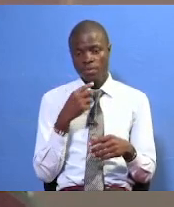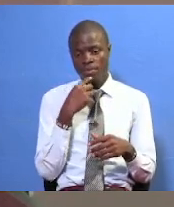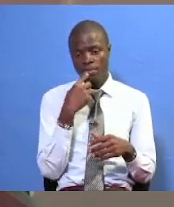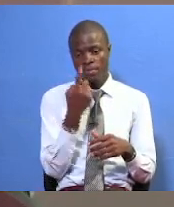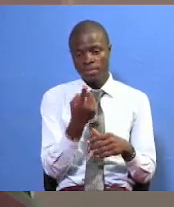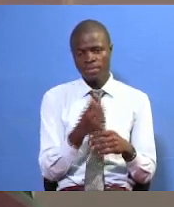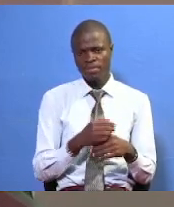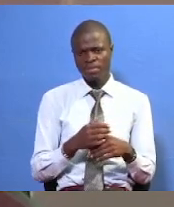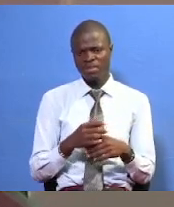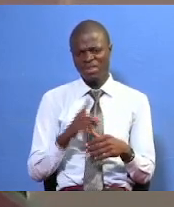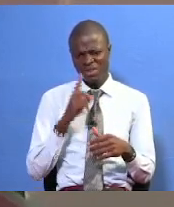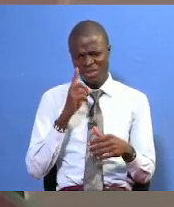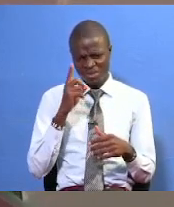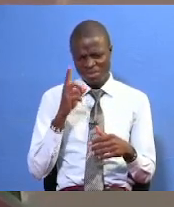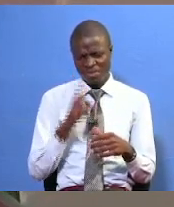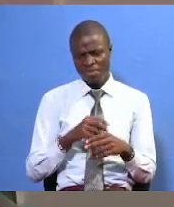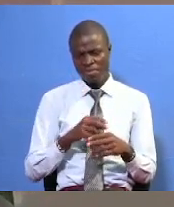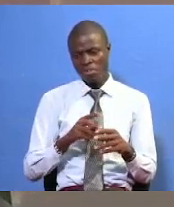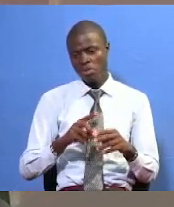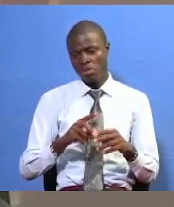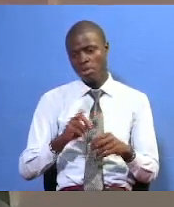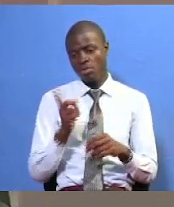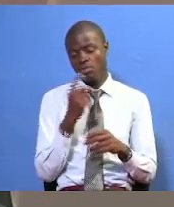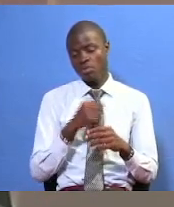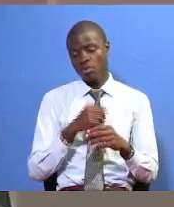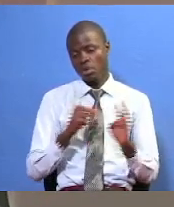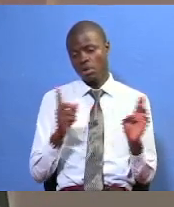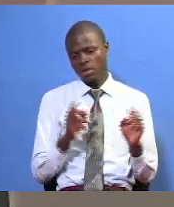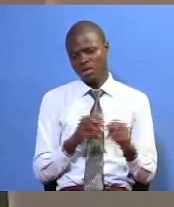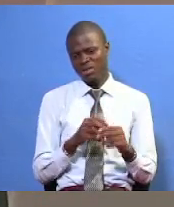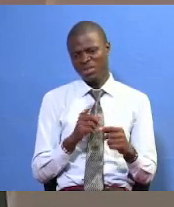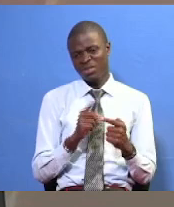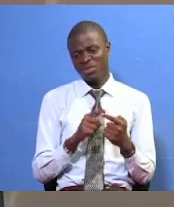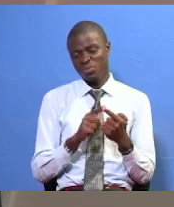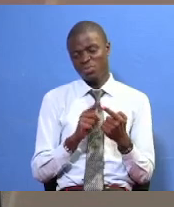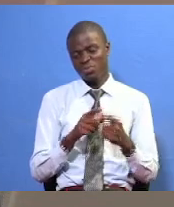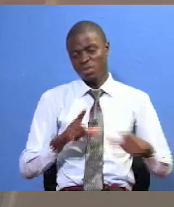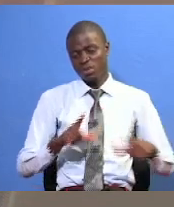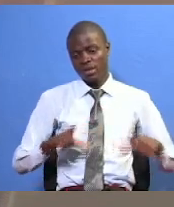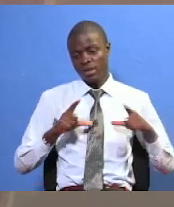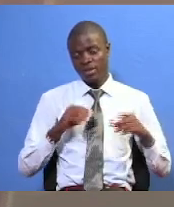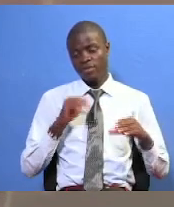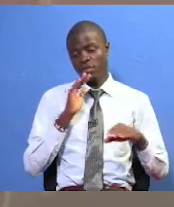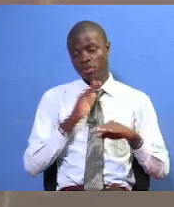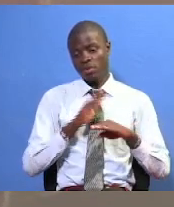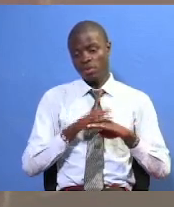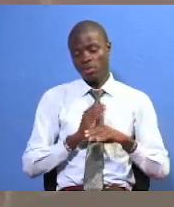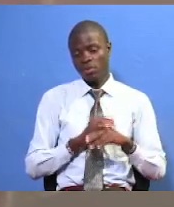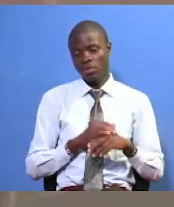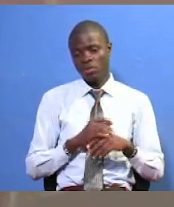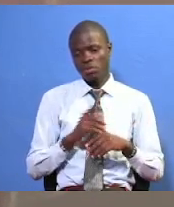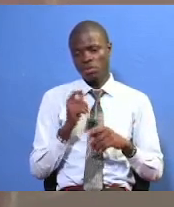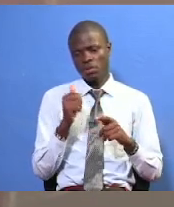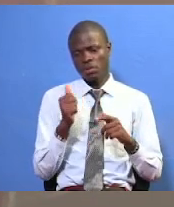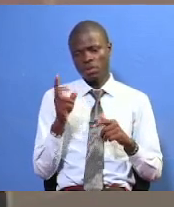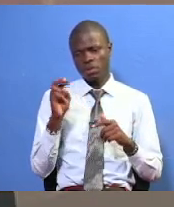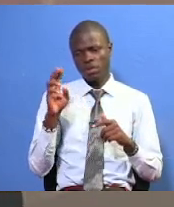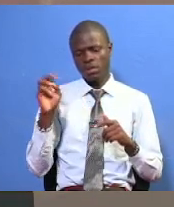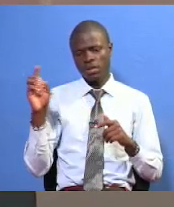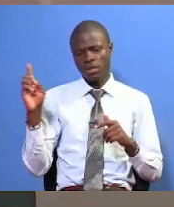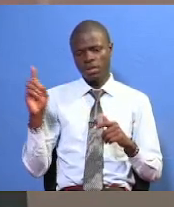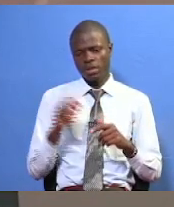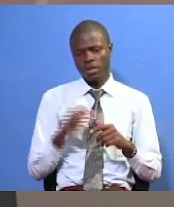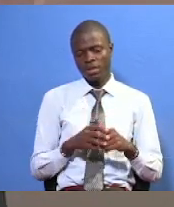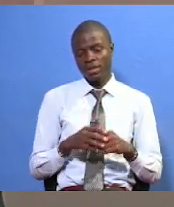nobody has enough talent to live on talent alone. Even when you have talent, a life